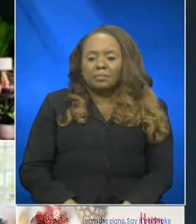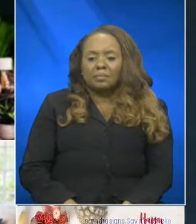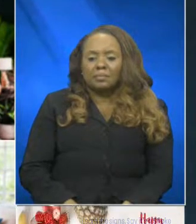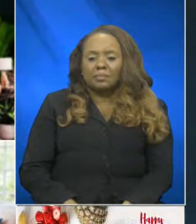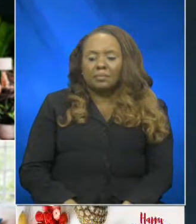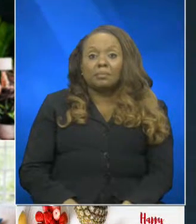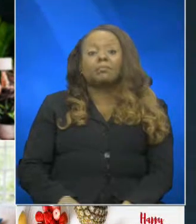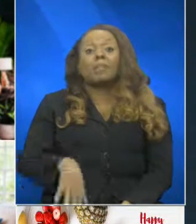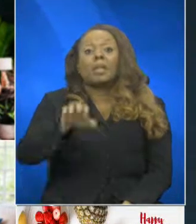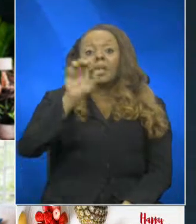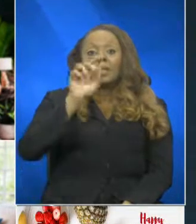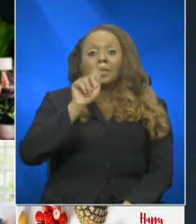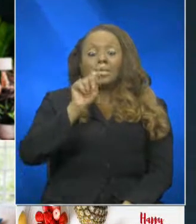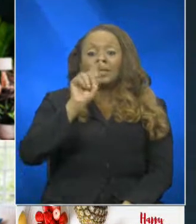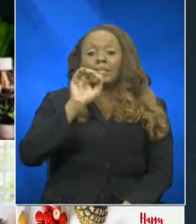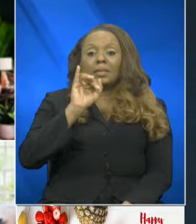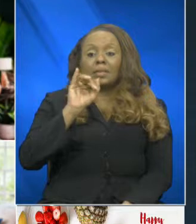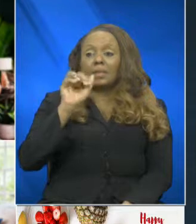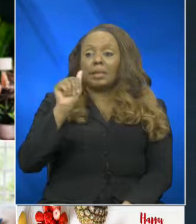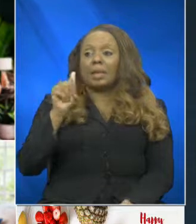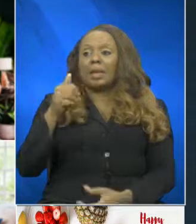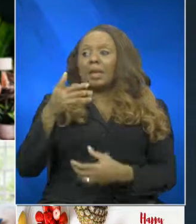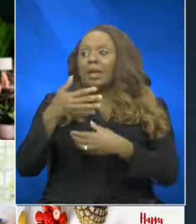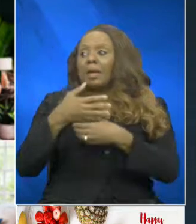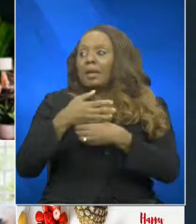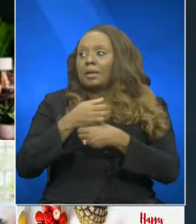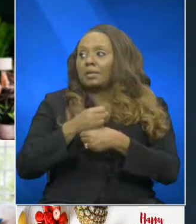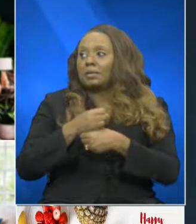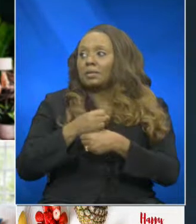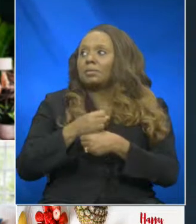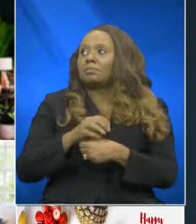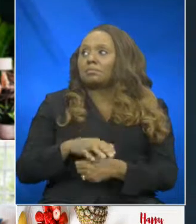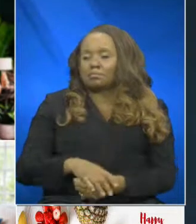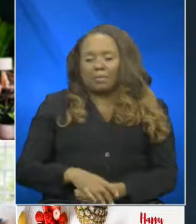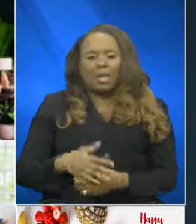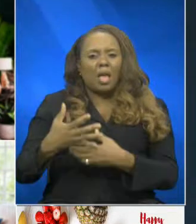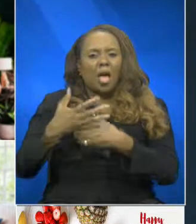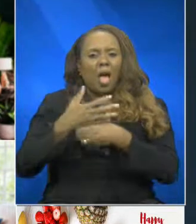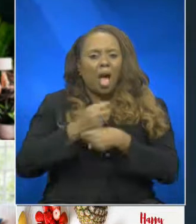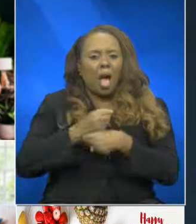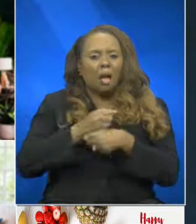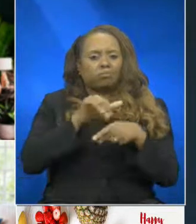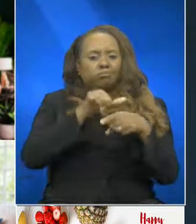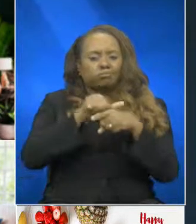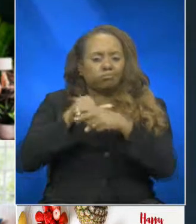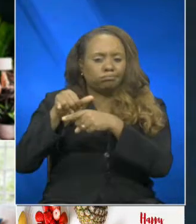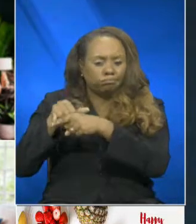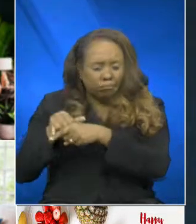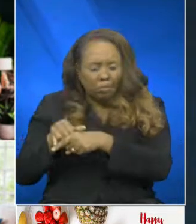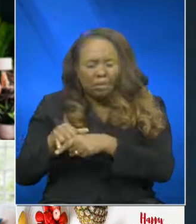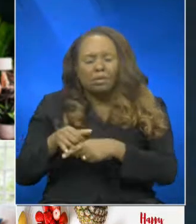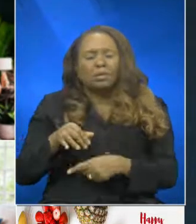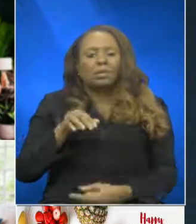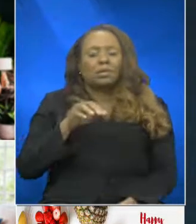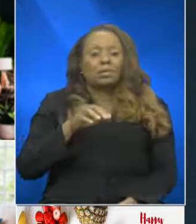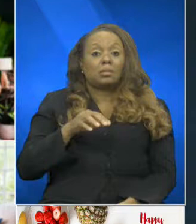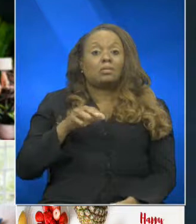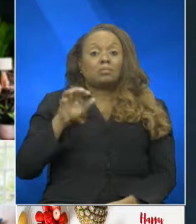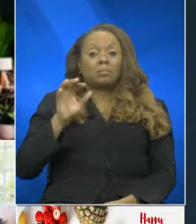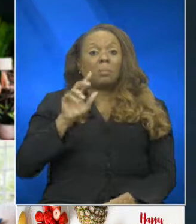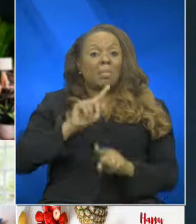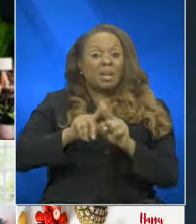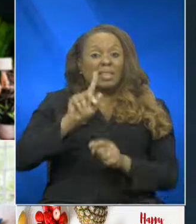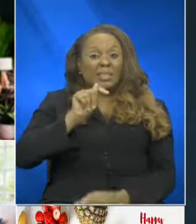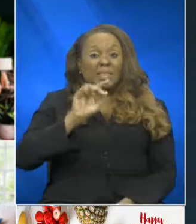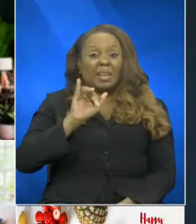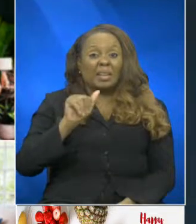A TIA is short for a transient ischemic attack, and it's essentially a stroke